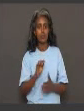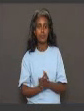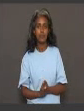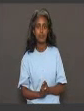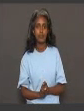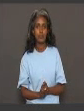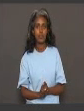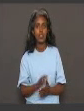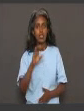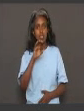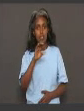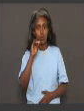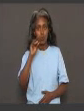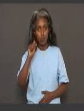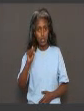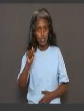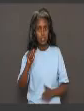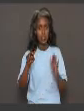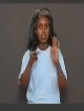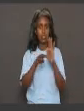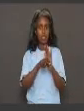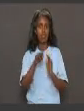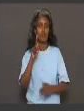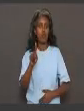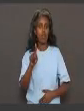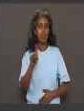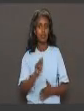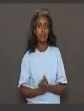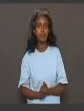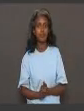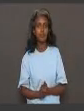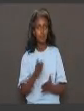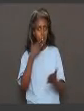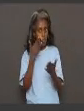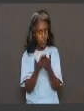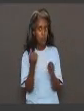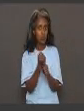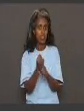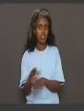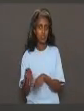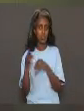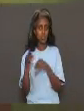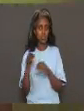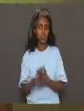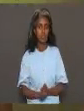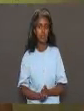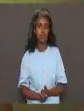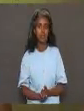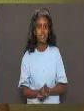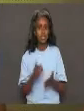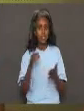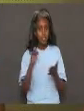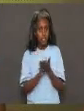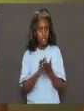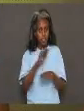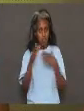2. The cotangent is negative 1. Good work, students!